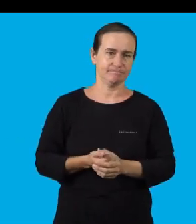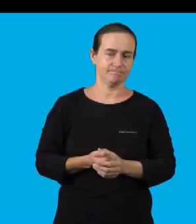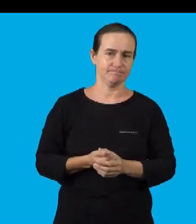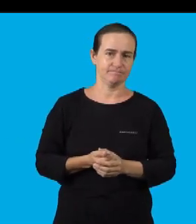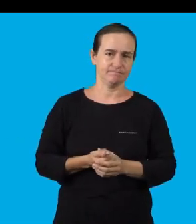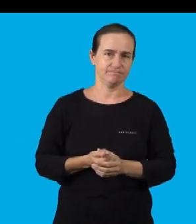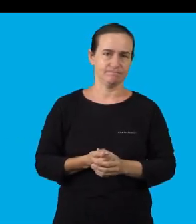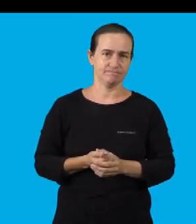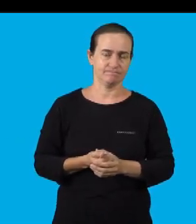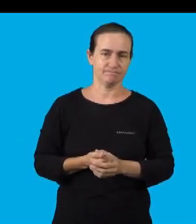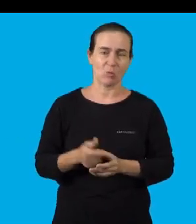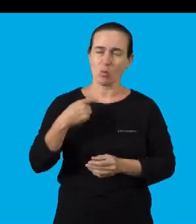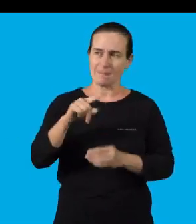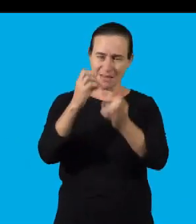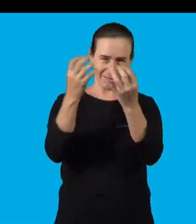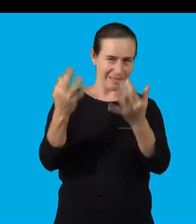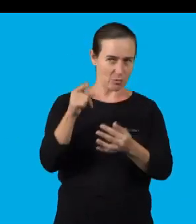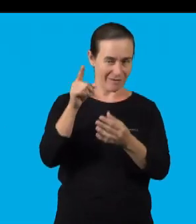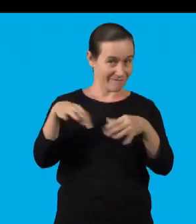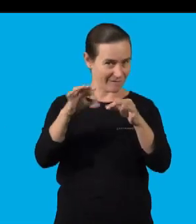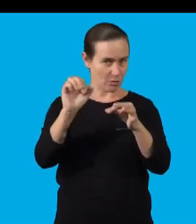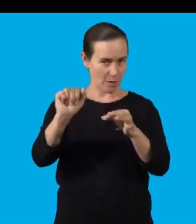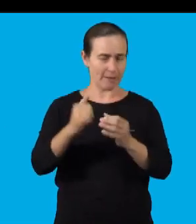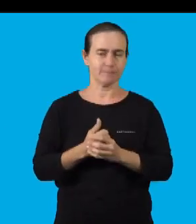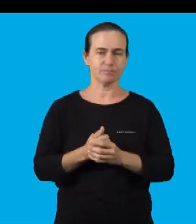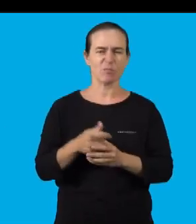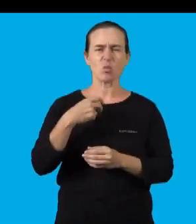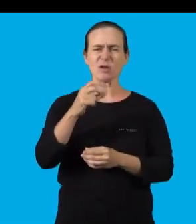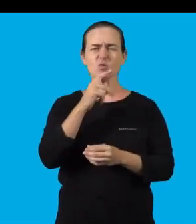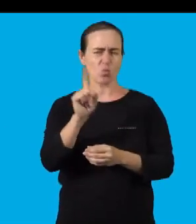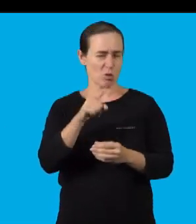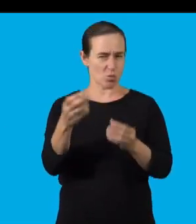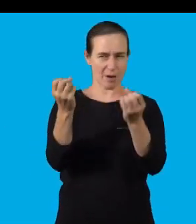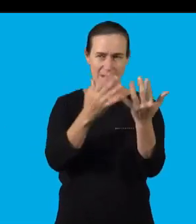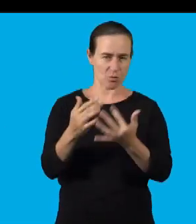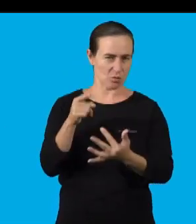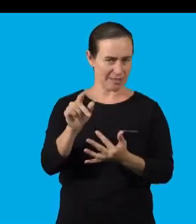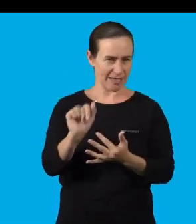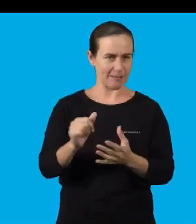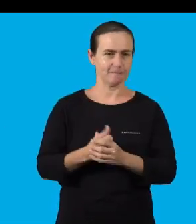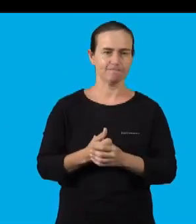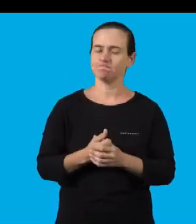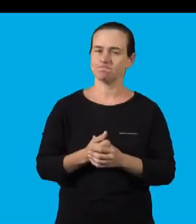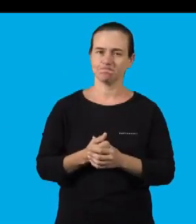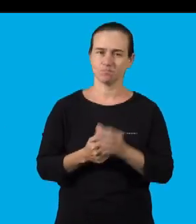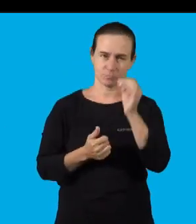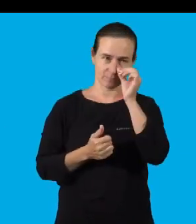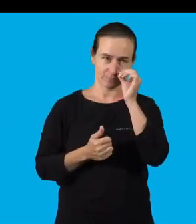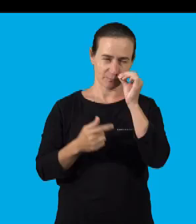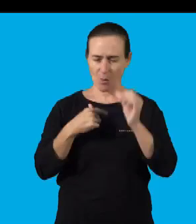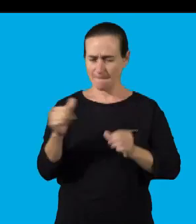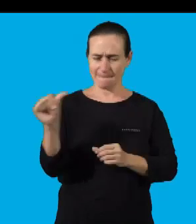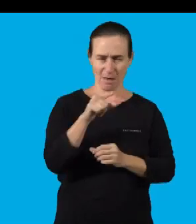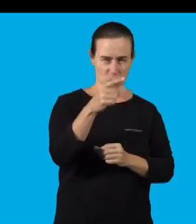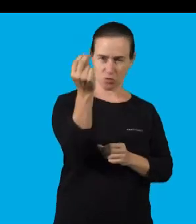course, the one that we need to calculate. But what are we going to use to calculate the value of a? We are going to go